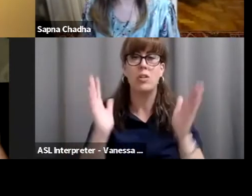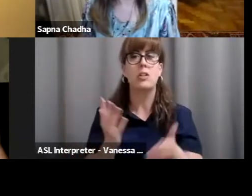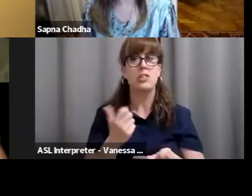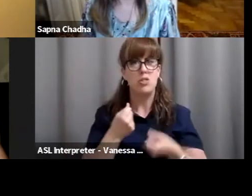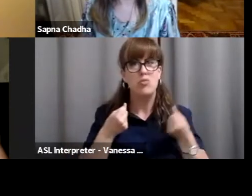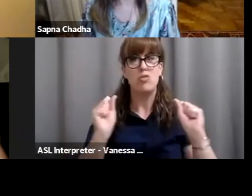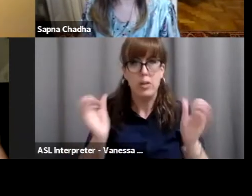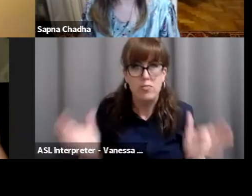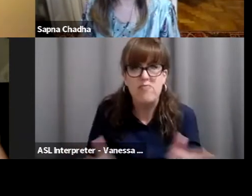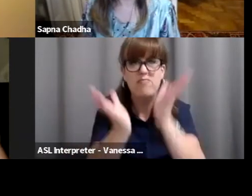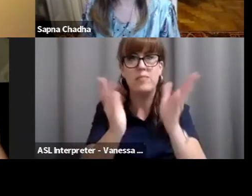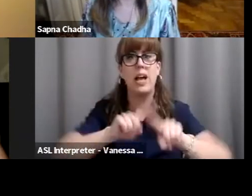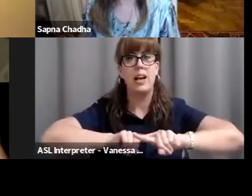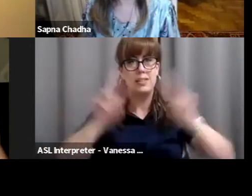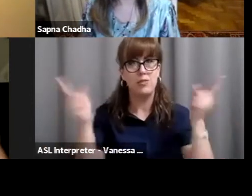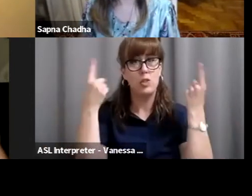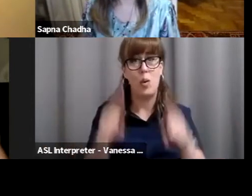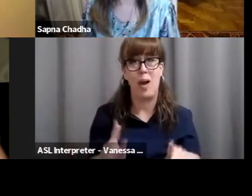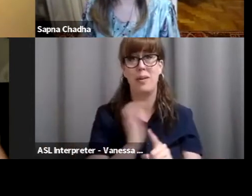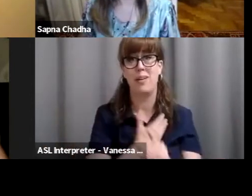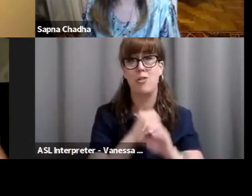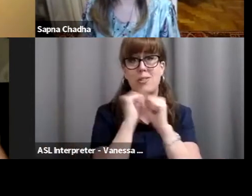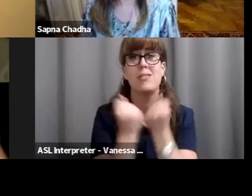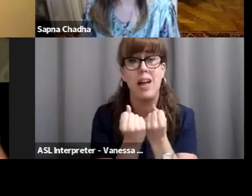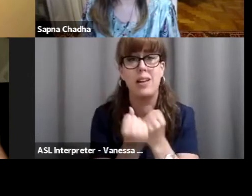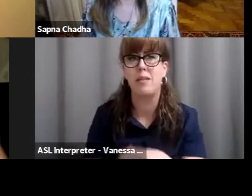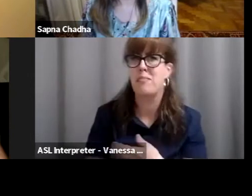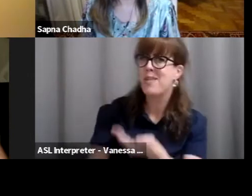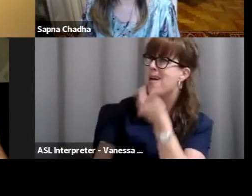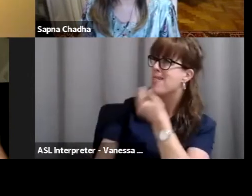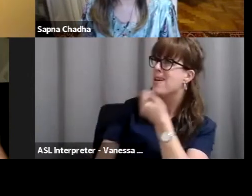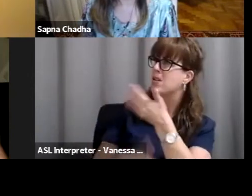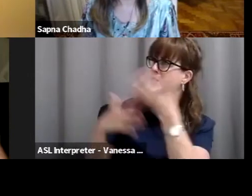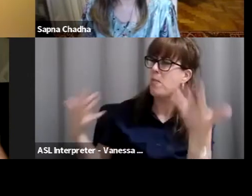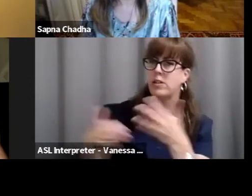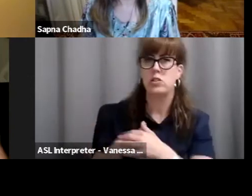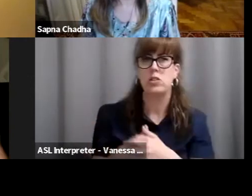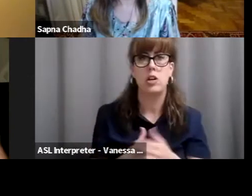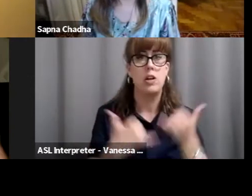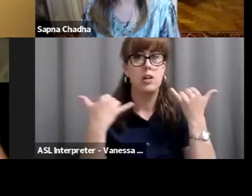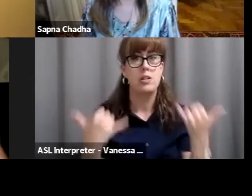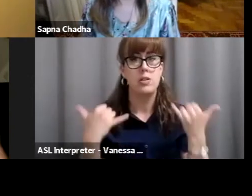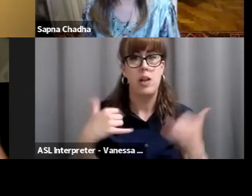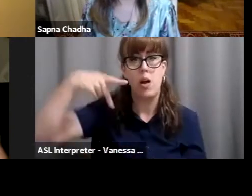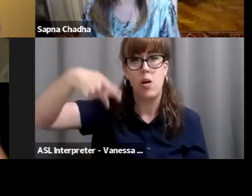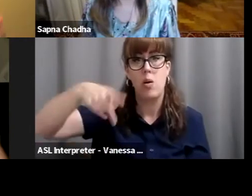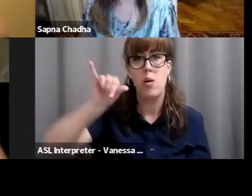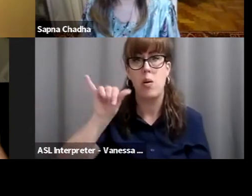society. Thank you so much. Piyush, I'm going to turn back over to you, because